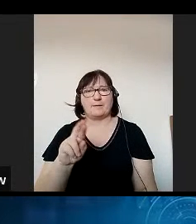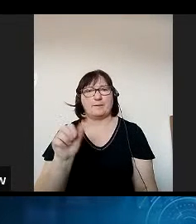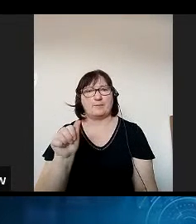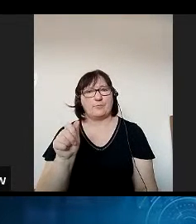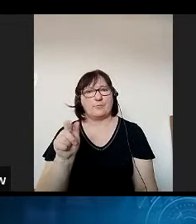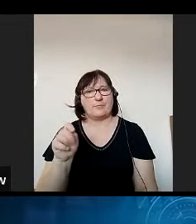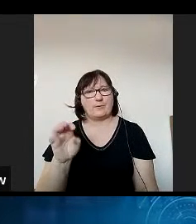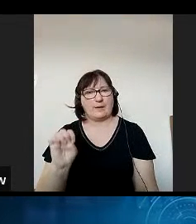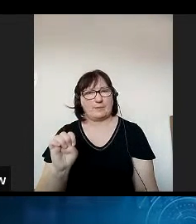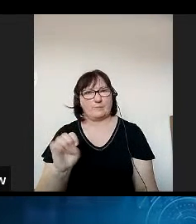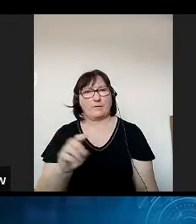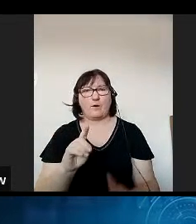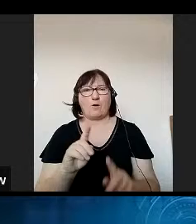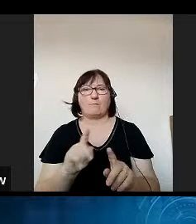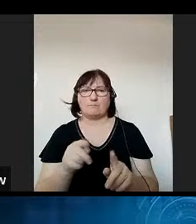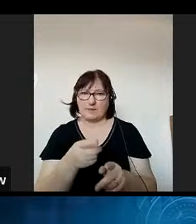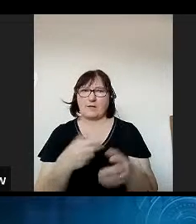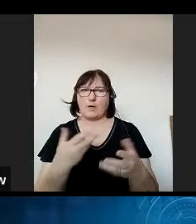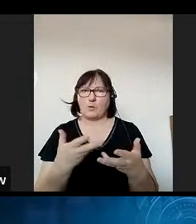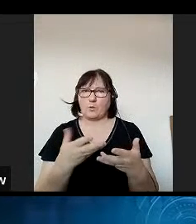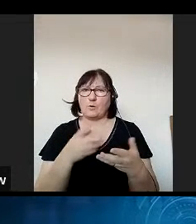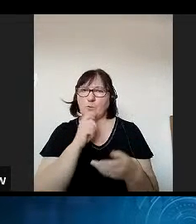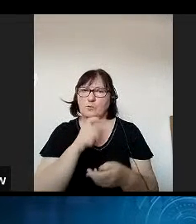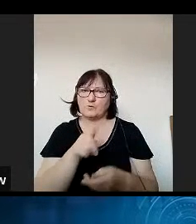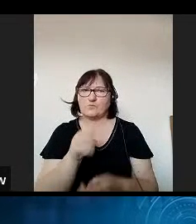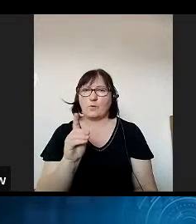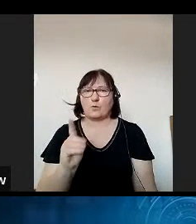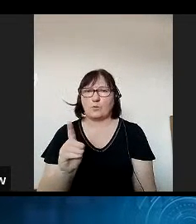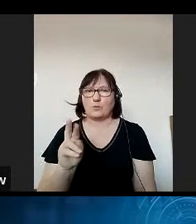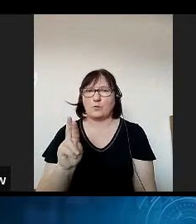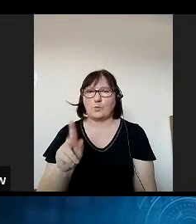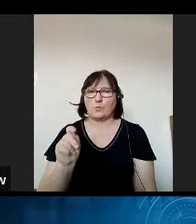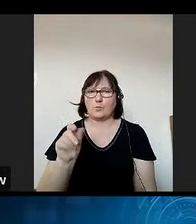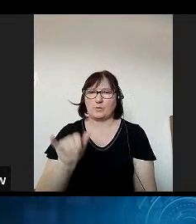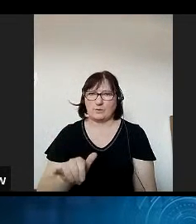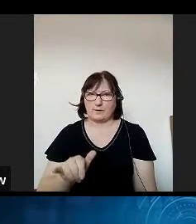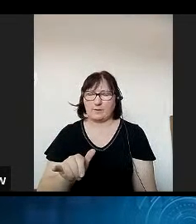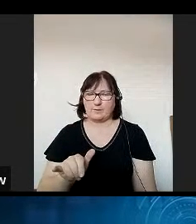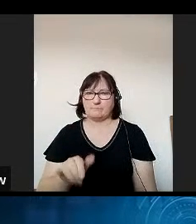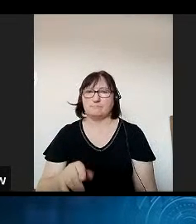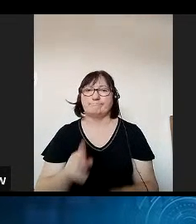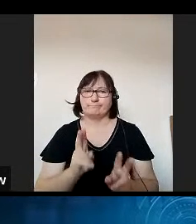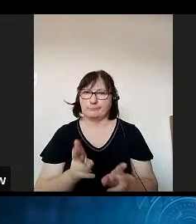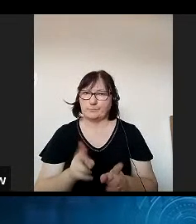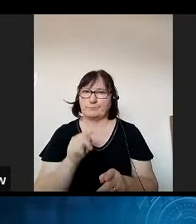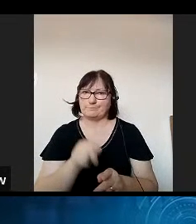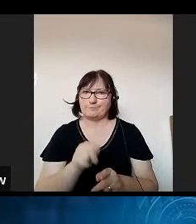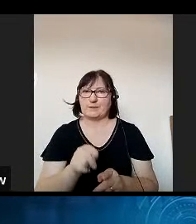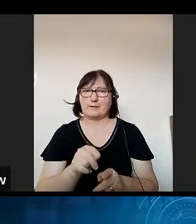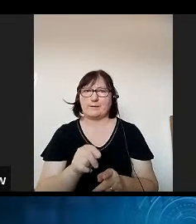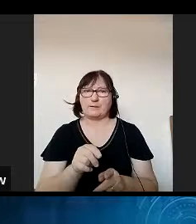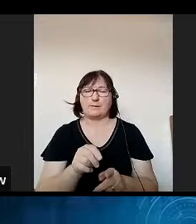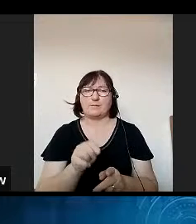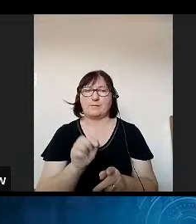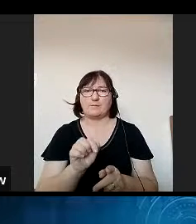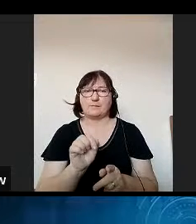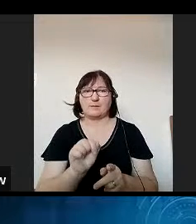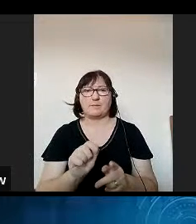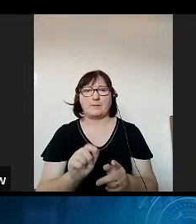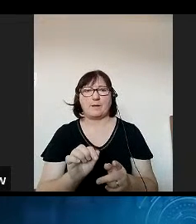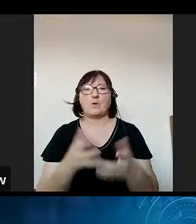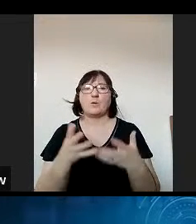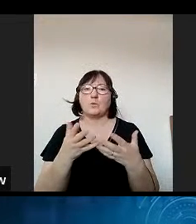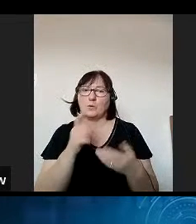the tariff book. That is normally the rate that is applied within the boundaries of the bound